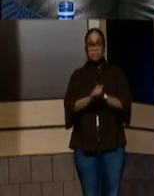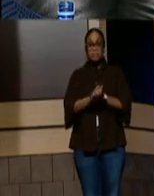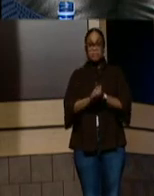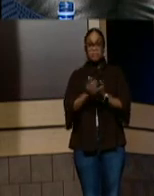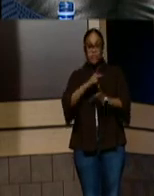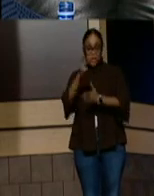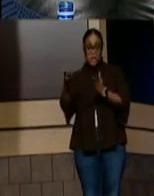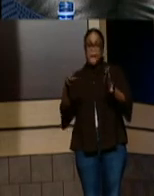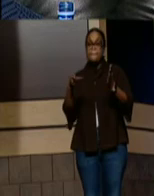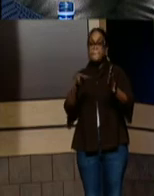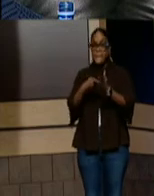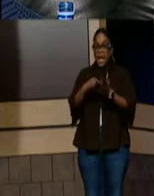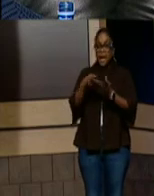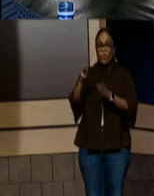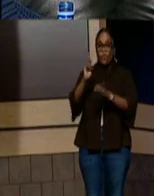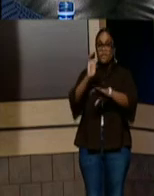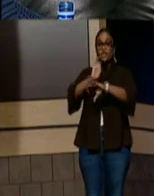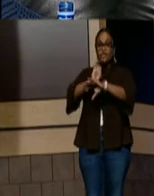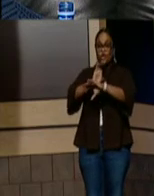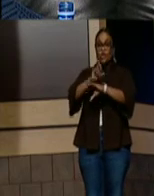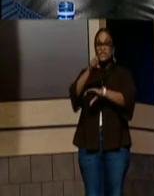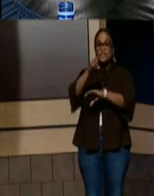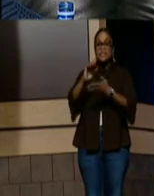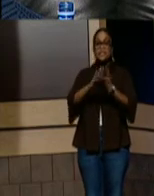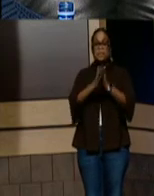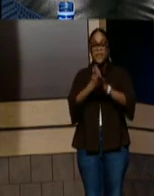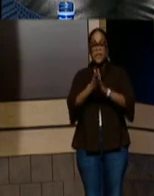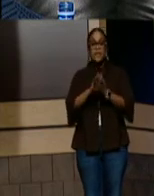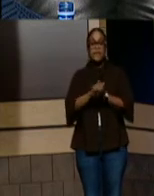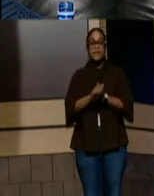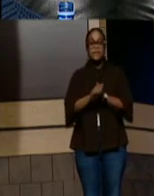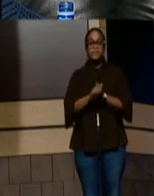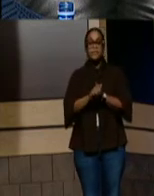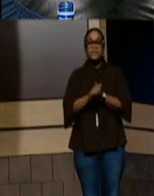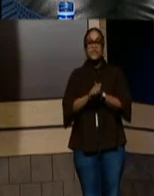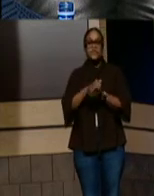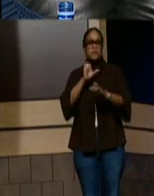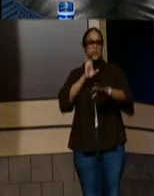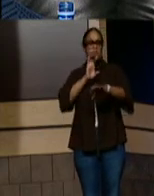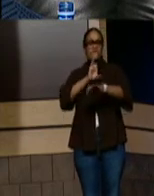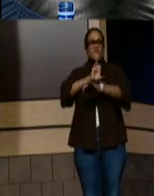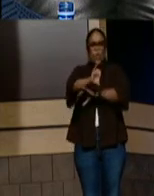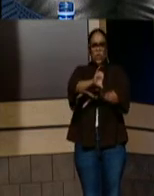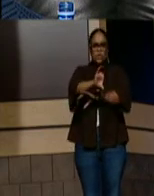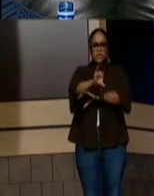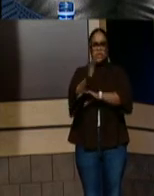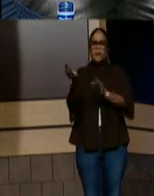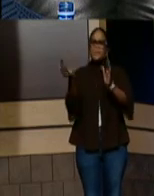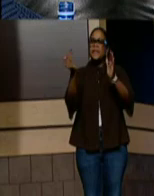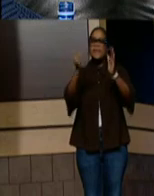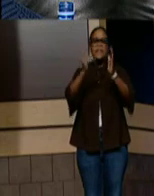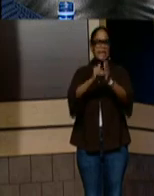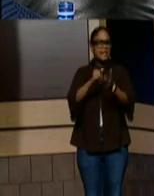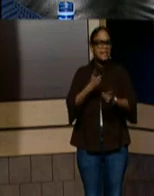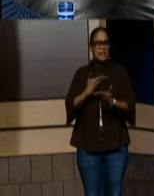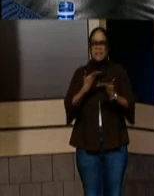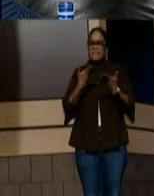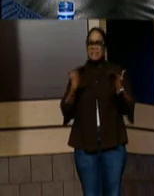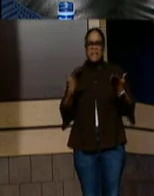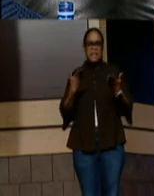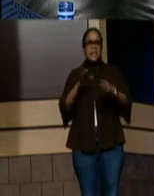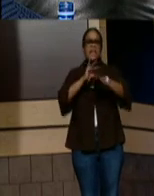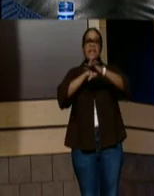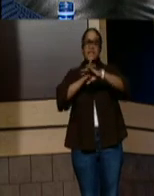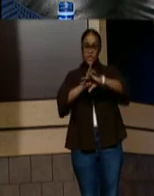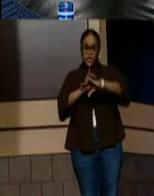where the church is supposed to be so that we can be that force that can come against anything in this